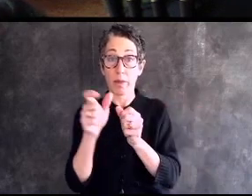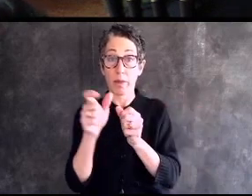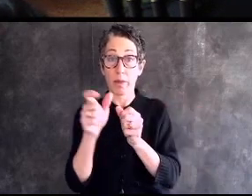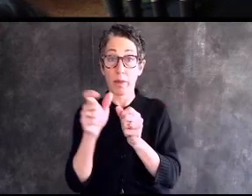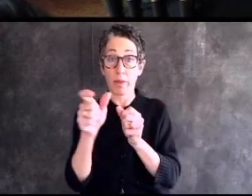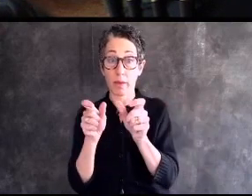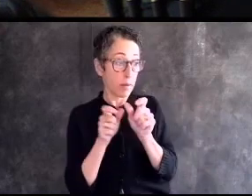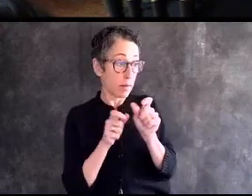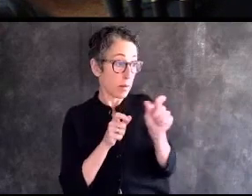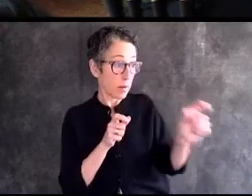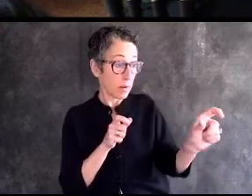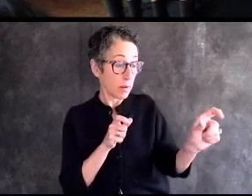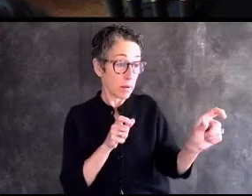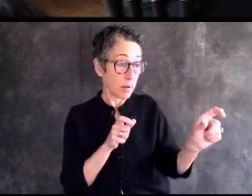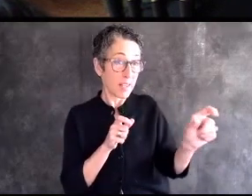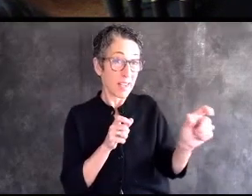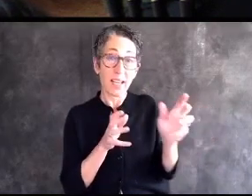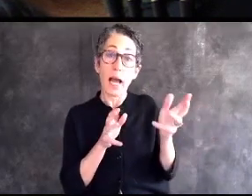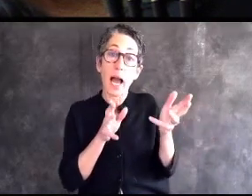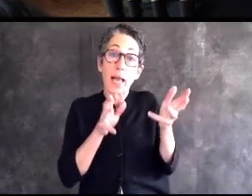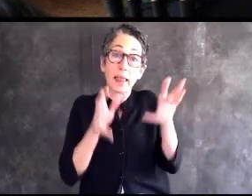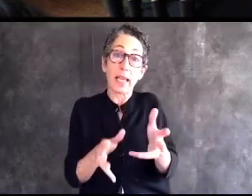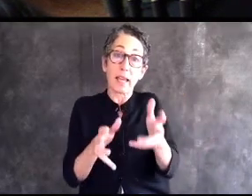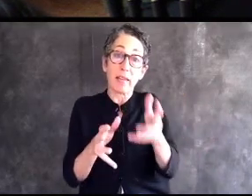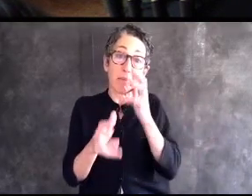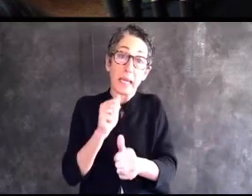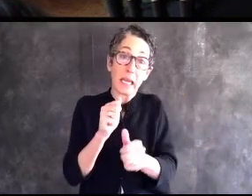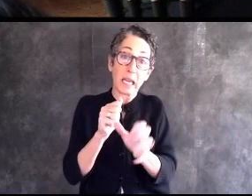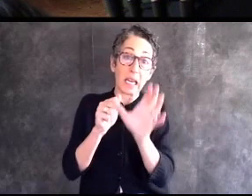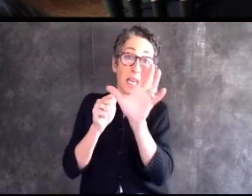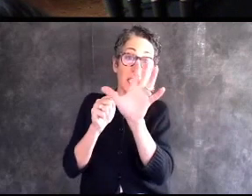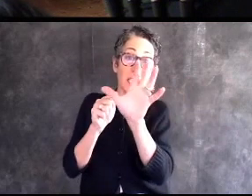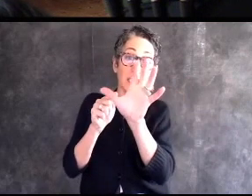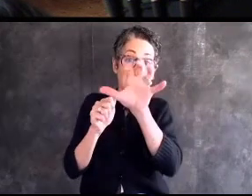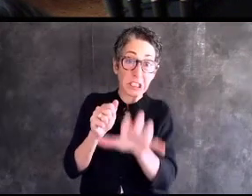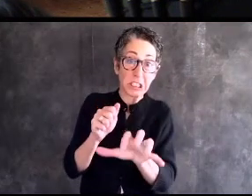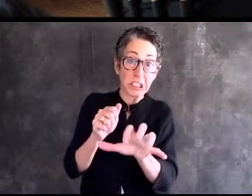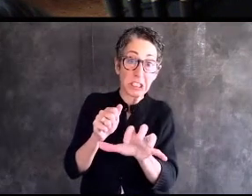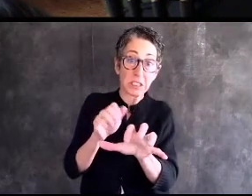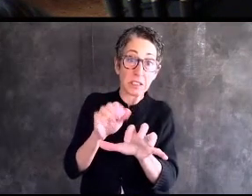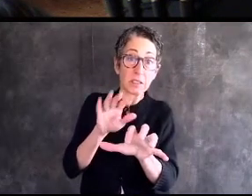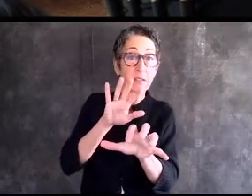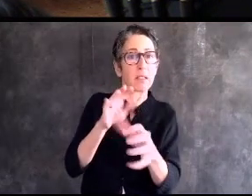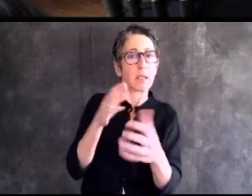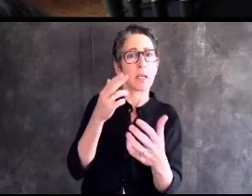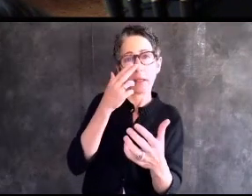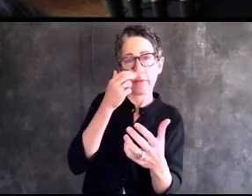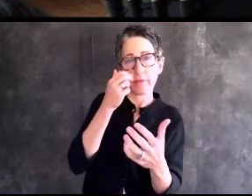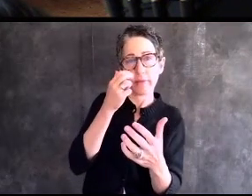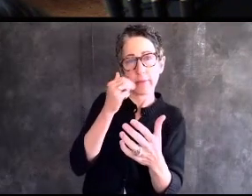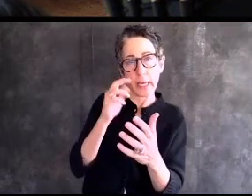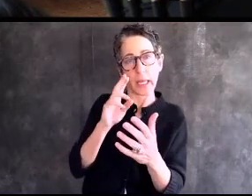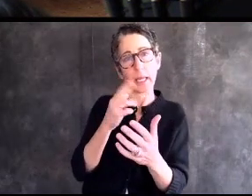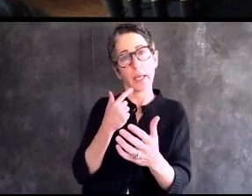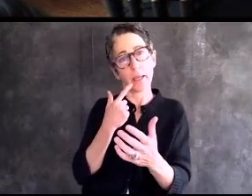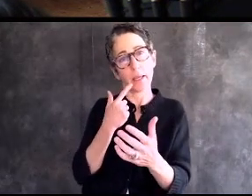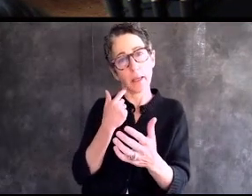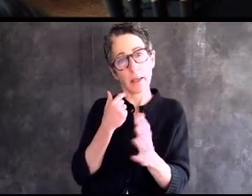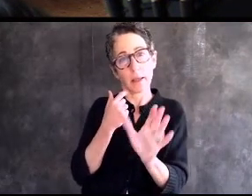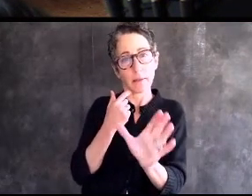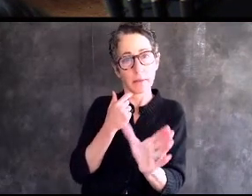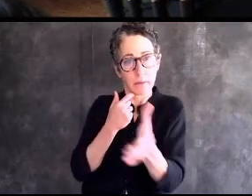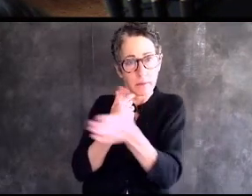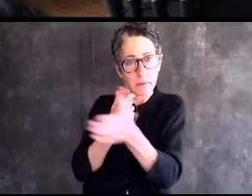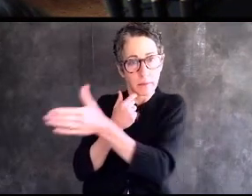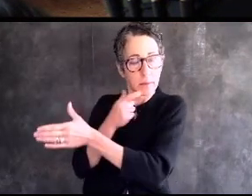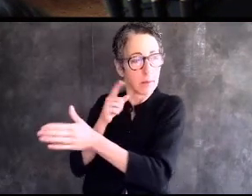exist. And then I reply them with humor. And so I think this idea, which was generalized into something